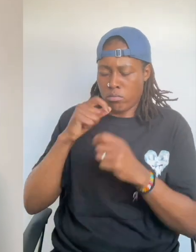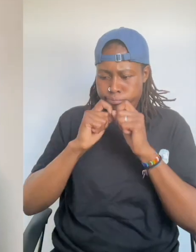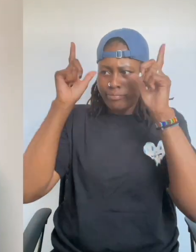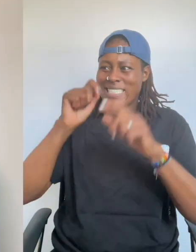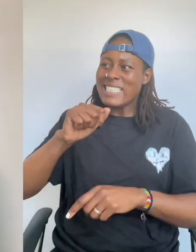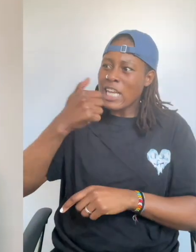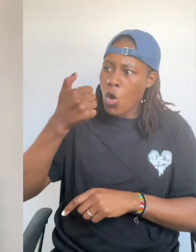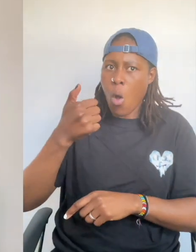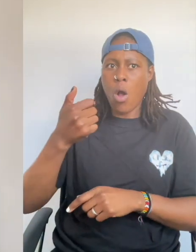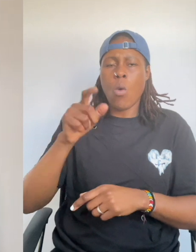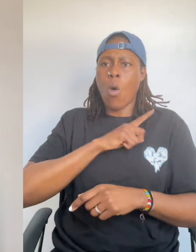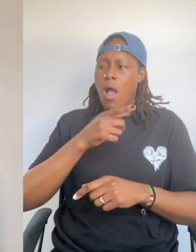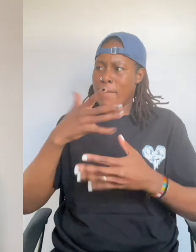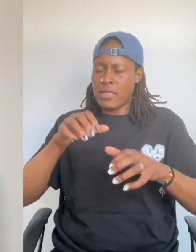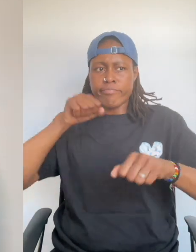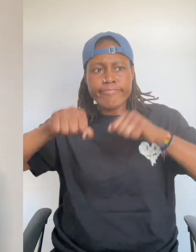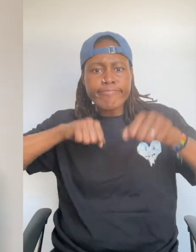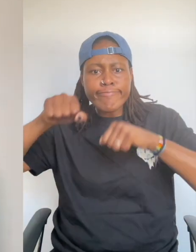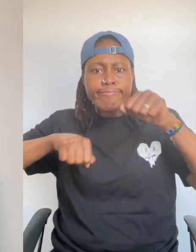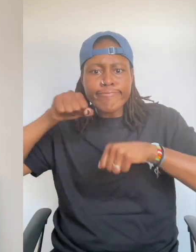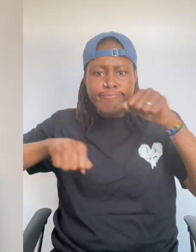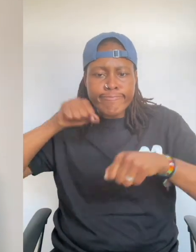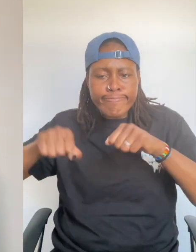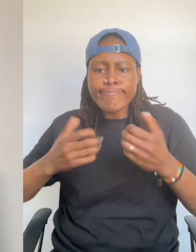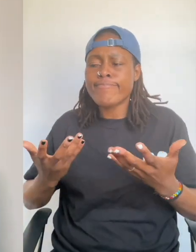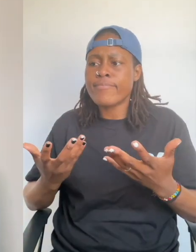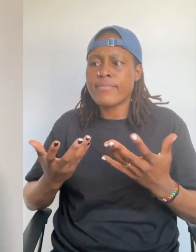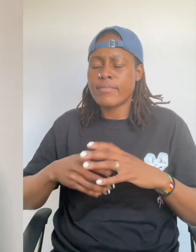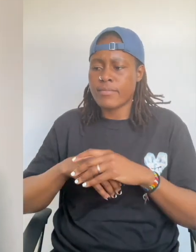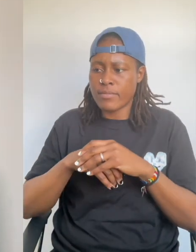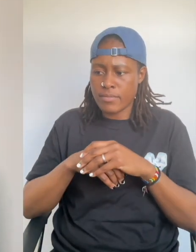up at 6 a.m. to go and do my cycle, and,